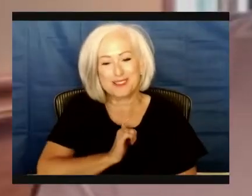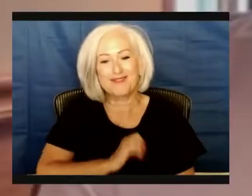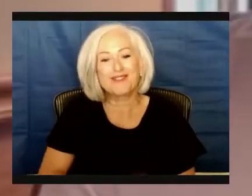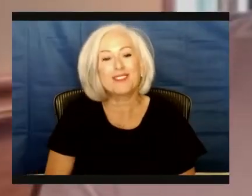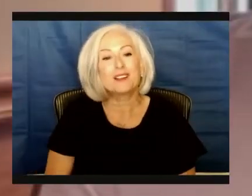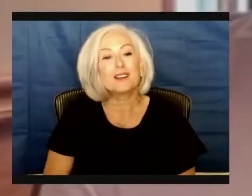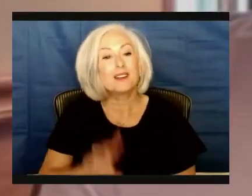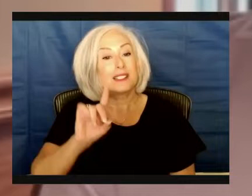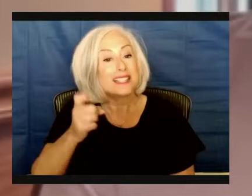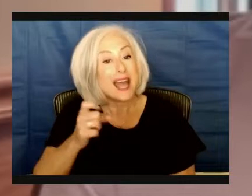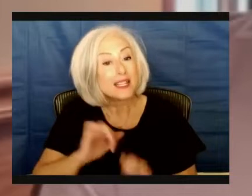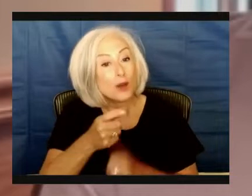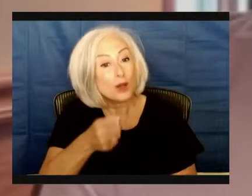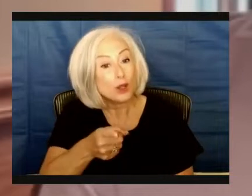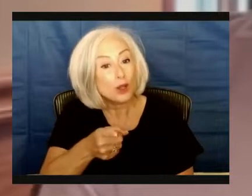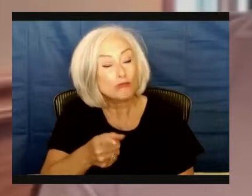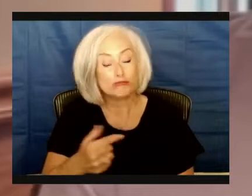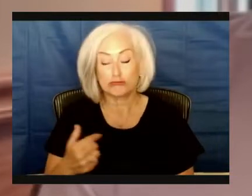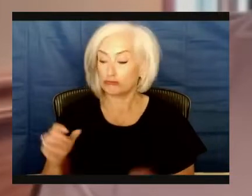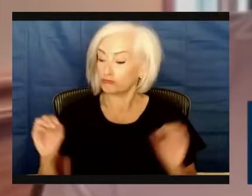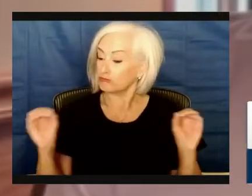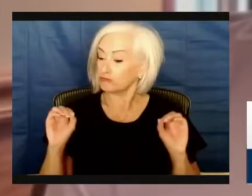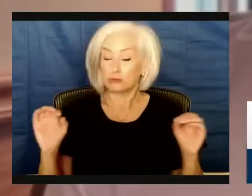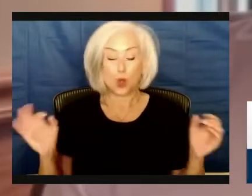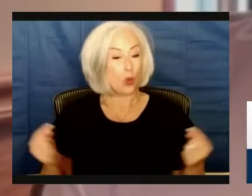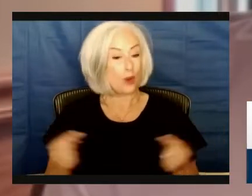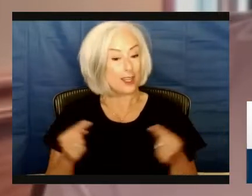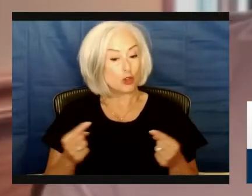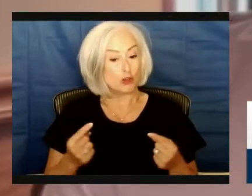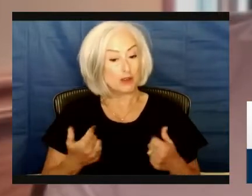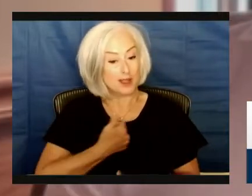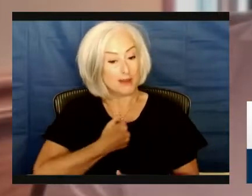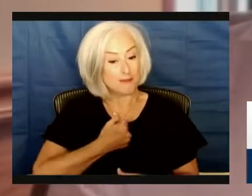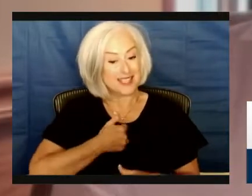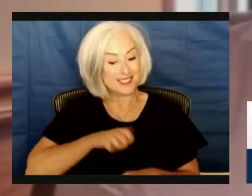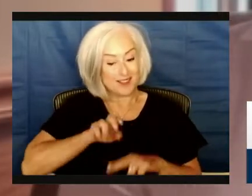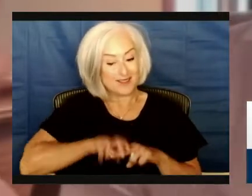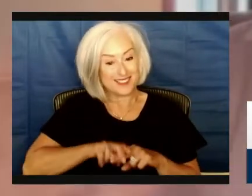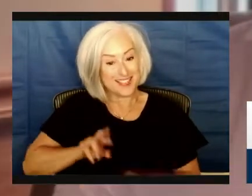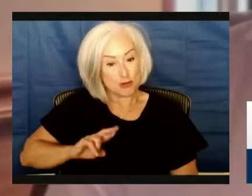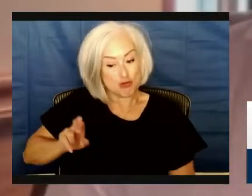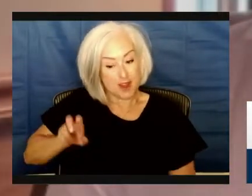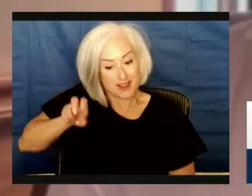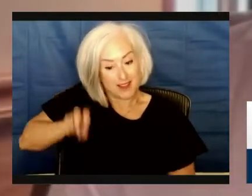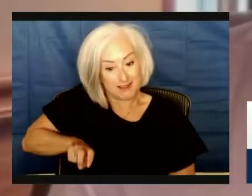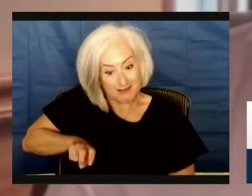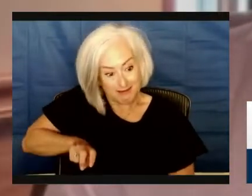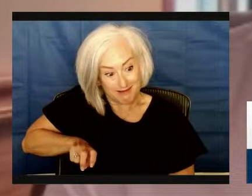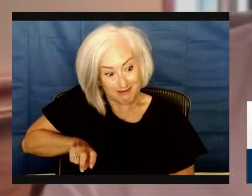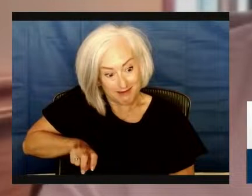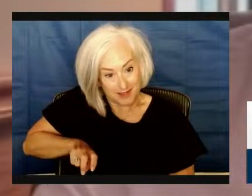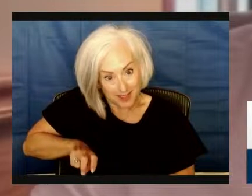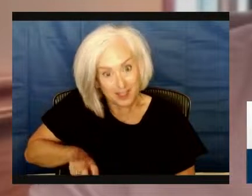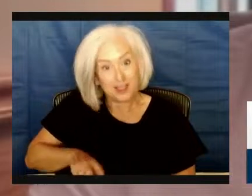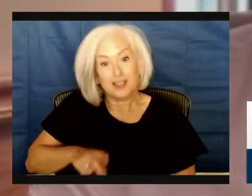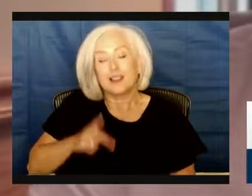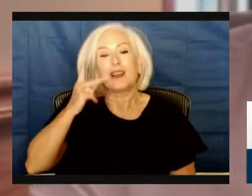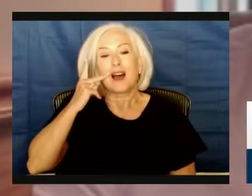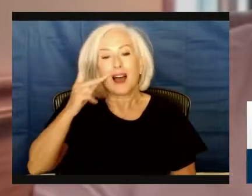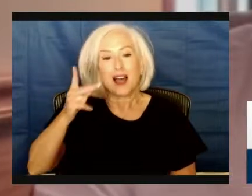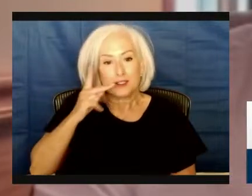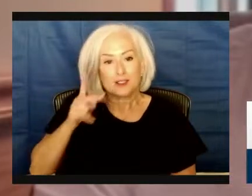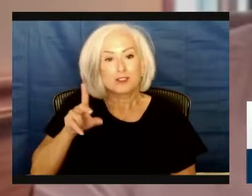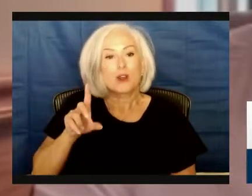I was on the right side of the train. I kind of also saw the like the dust cloud basically of